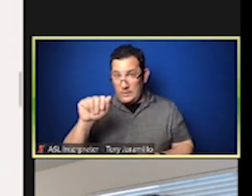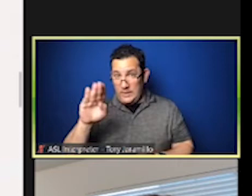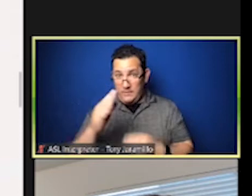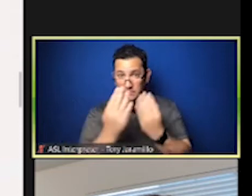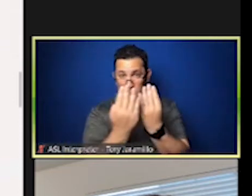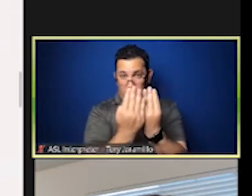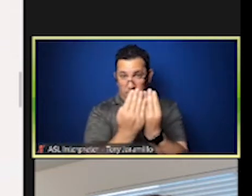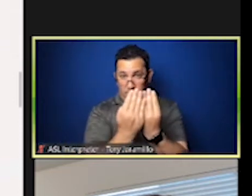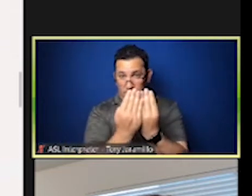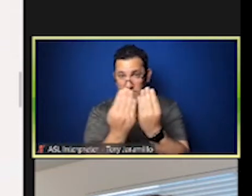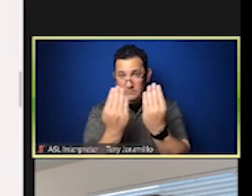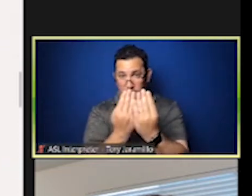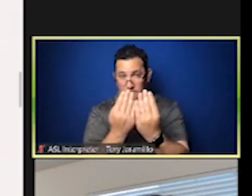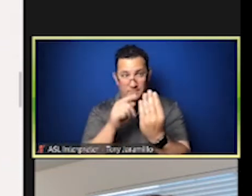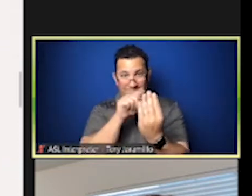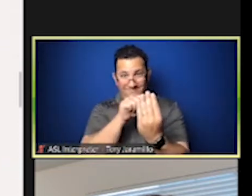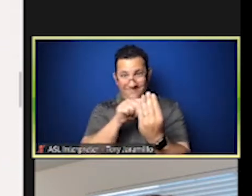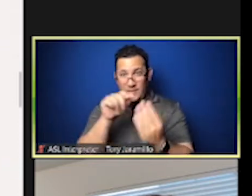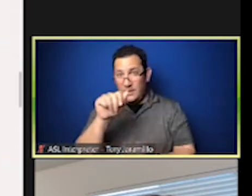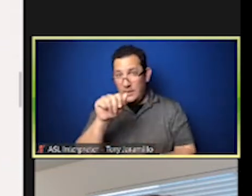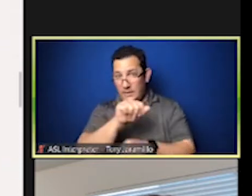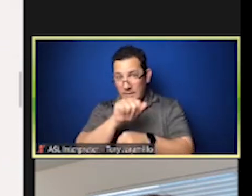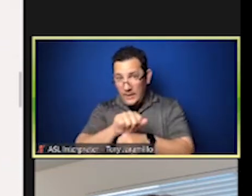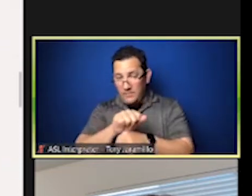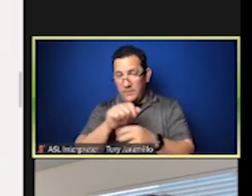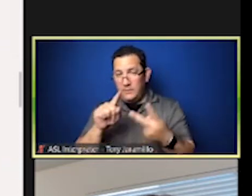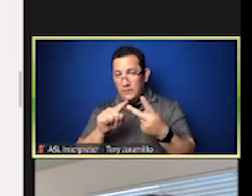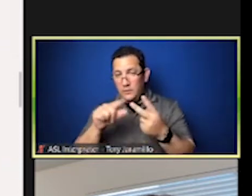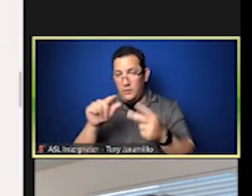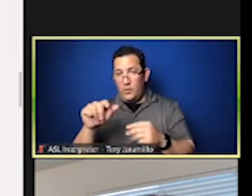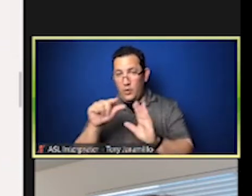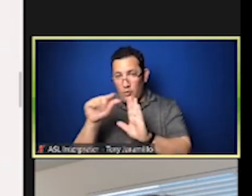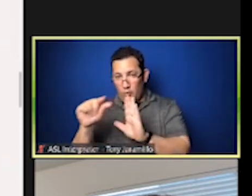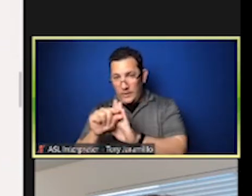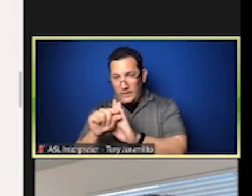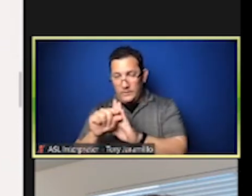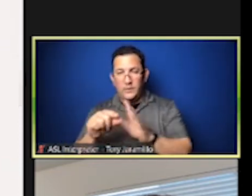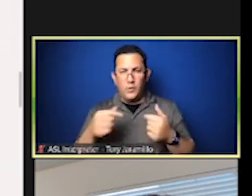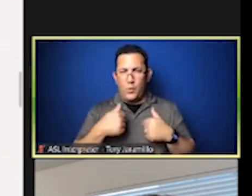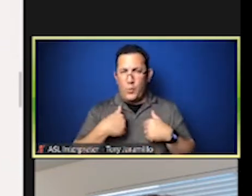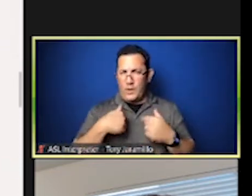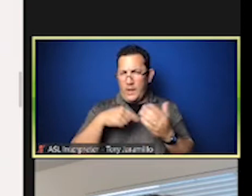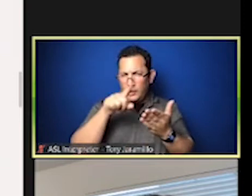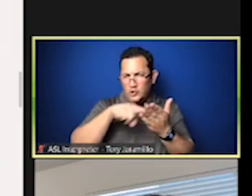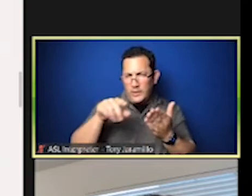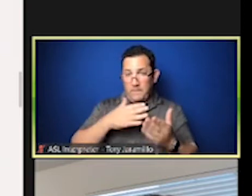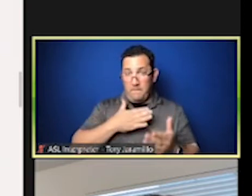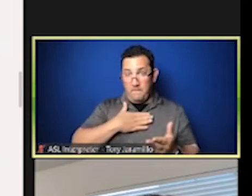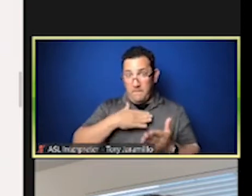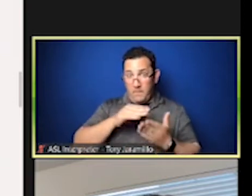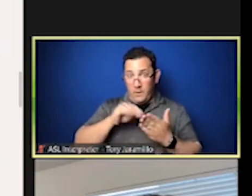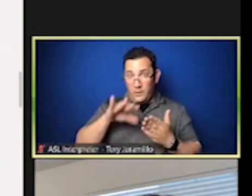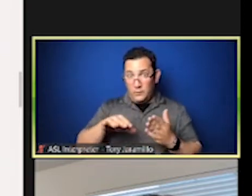And the first thing that I want to do when I'm checking my students' work in Teams is look at the Grades